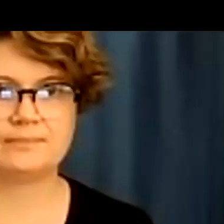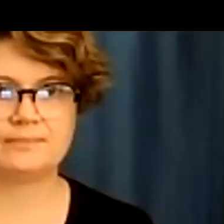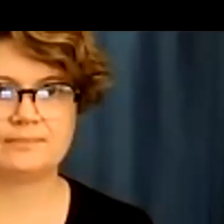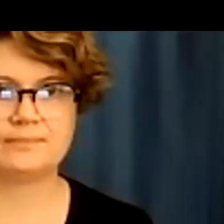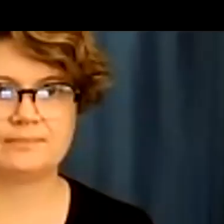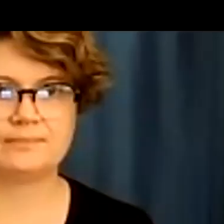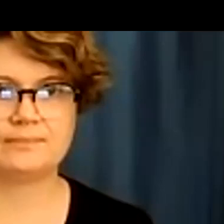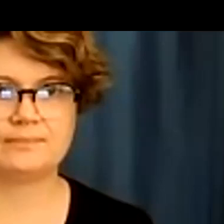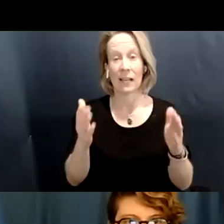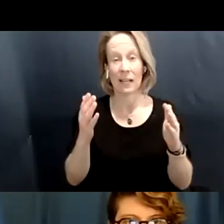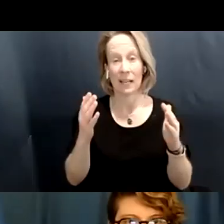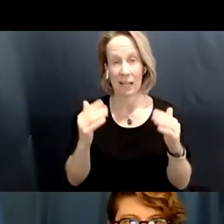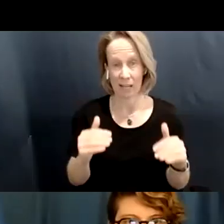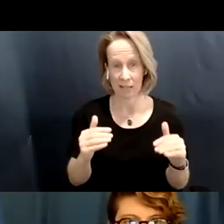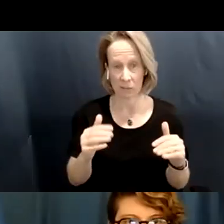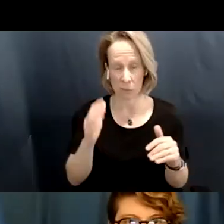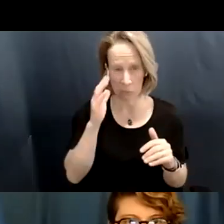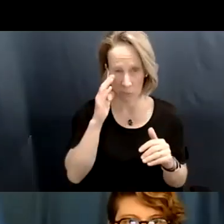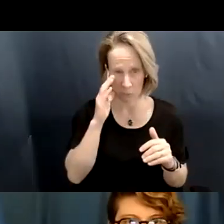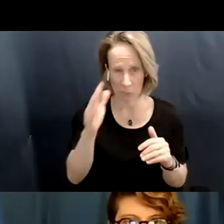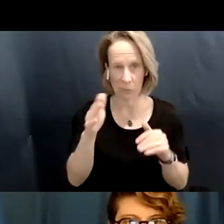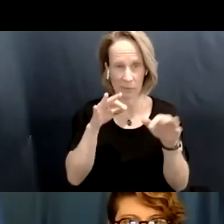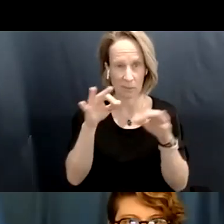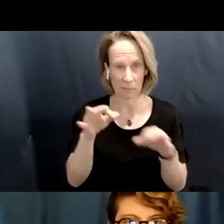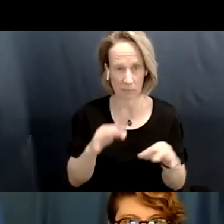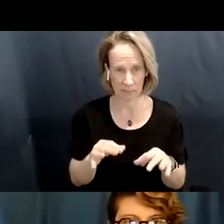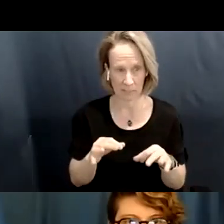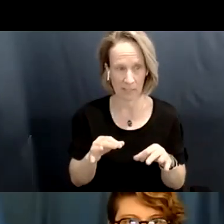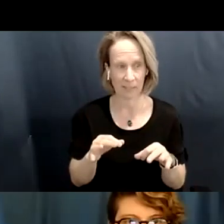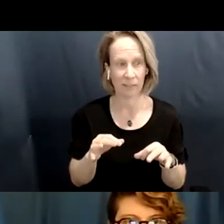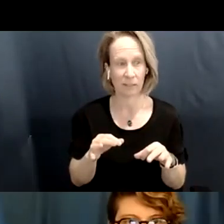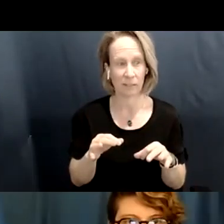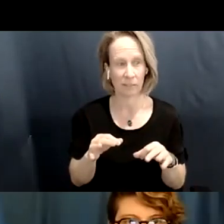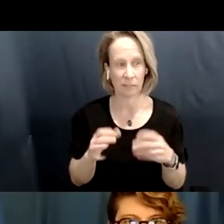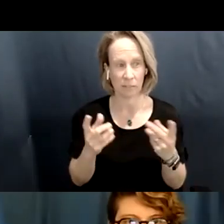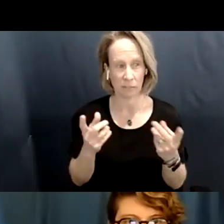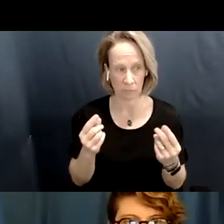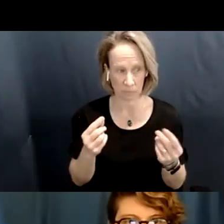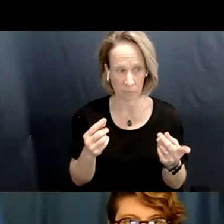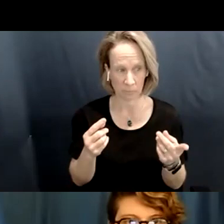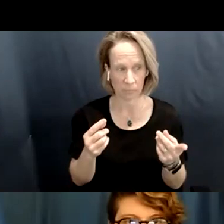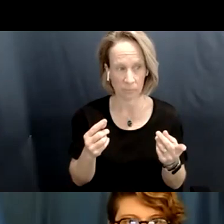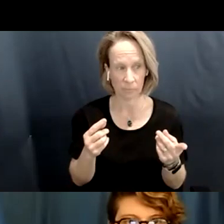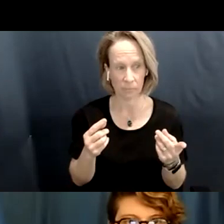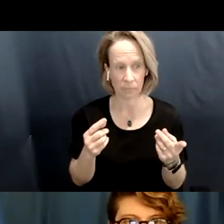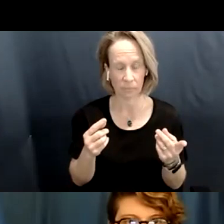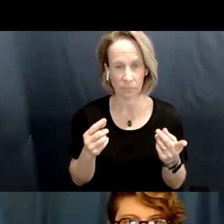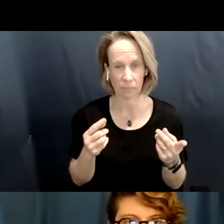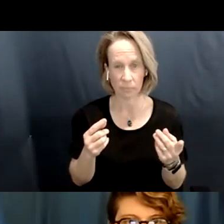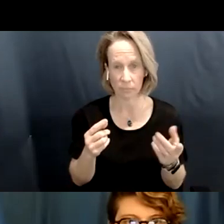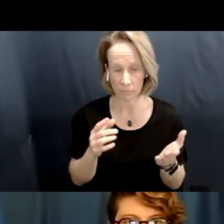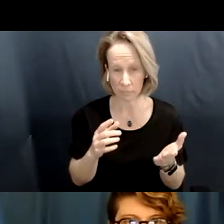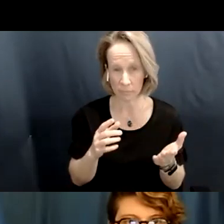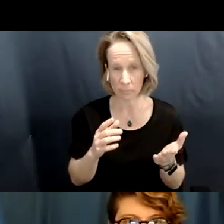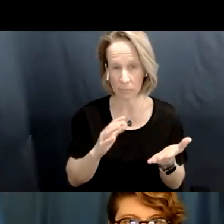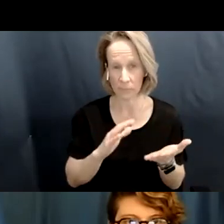we're going to kind of walk through the activity that we're about to do. So now that we, learned, we got familiar with some